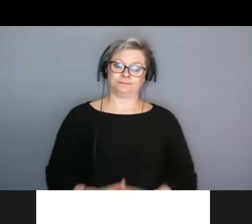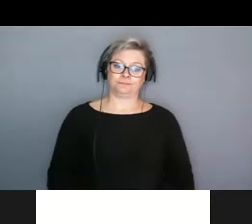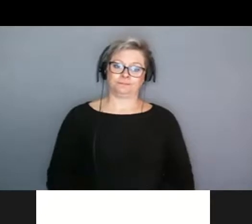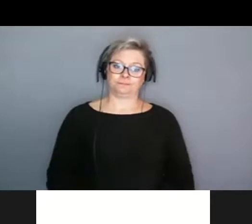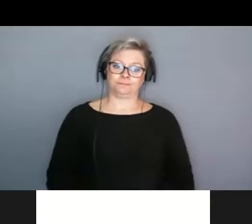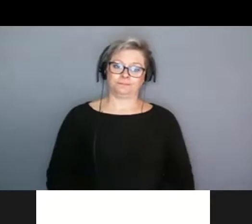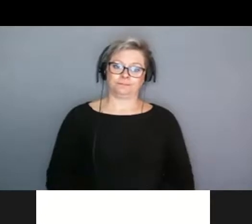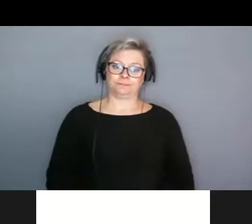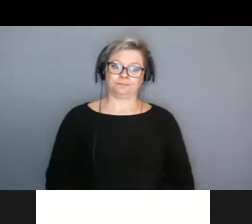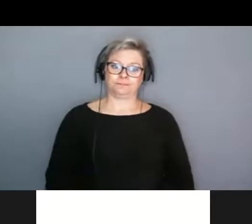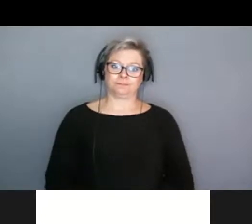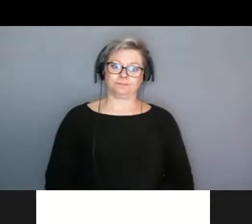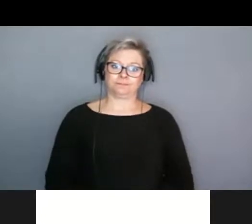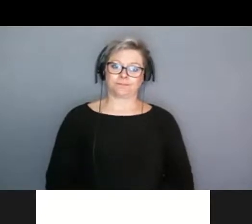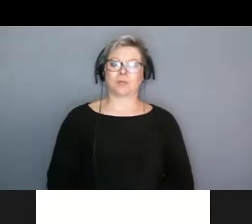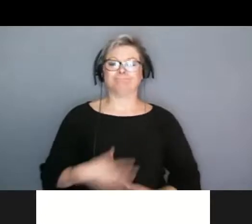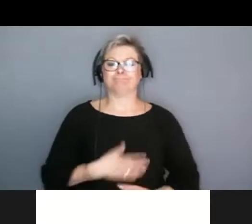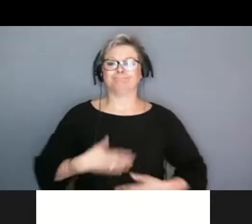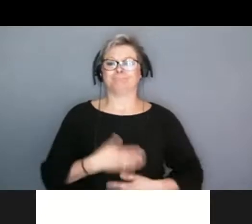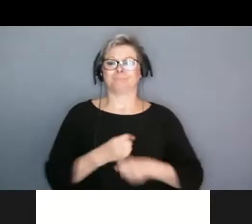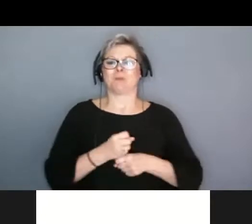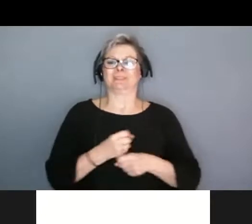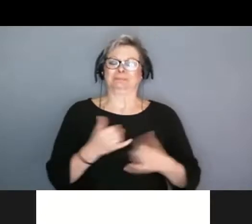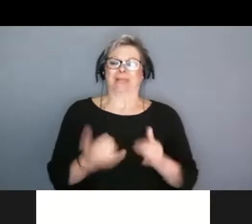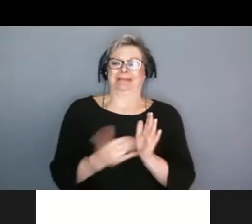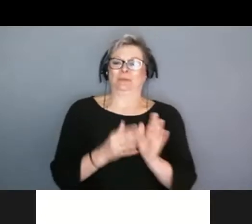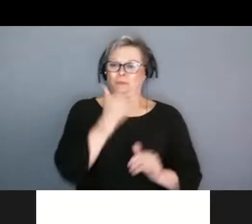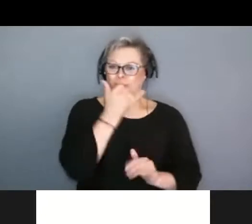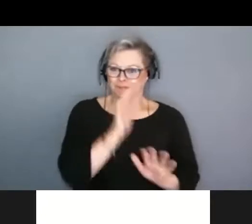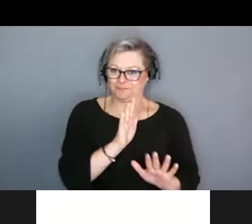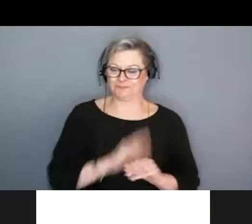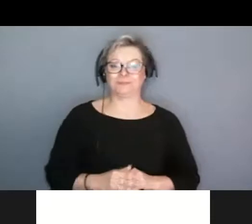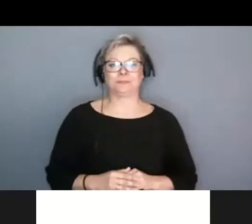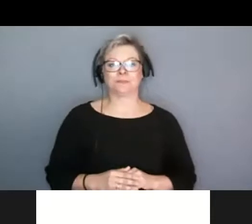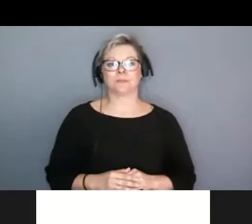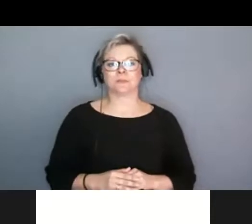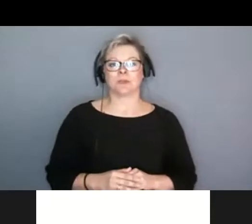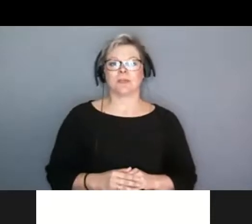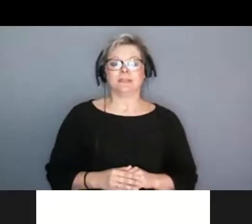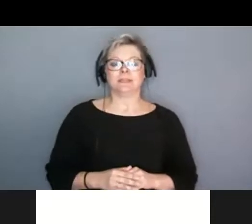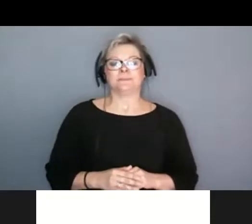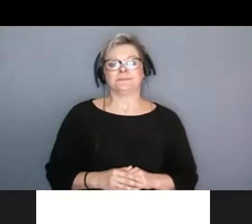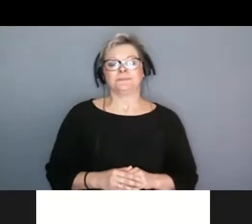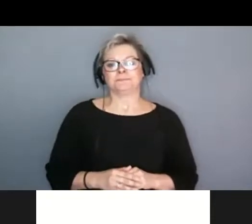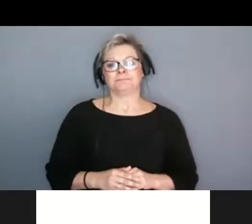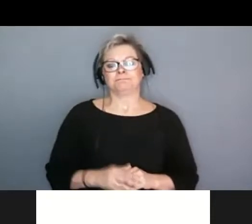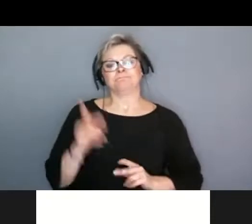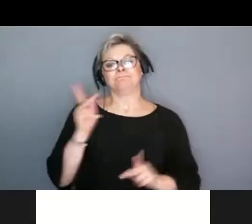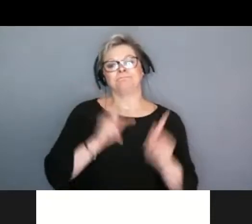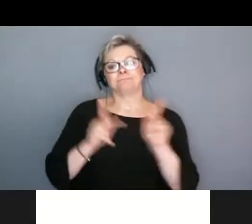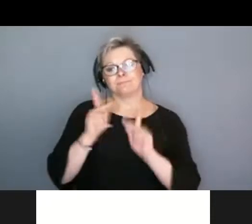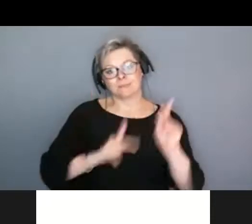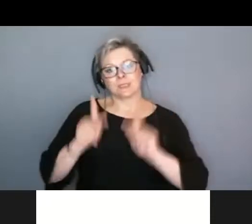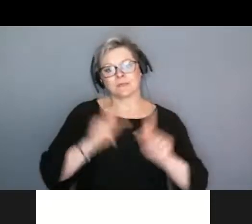So, coffee. Good. whoops. So people will have heard that. The